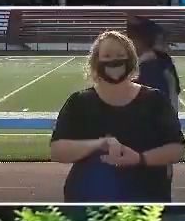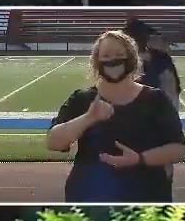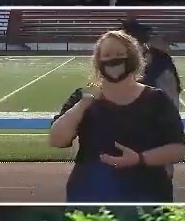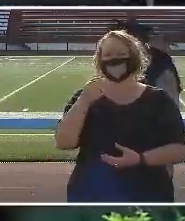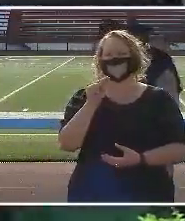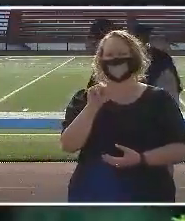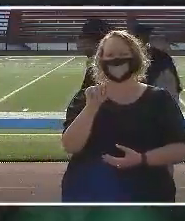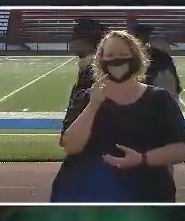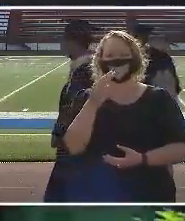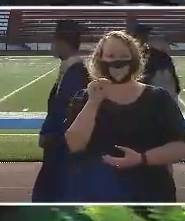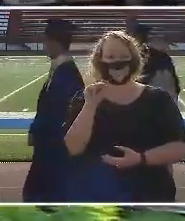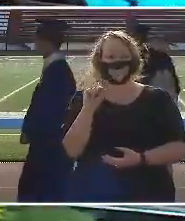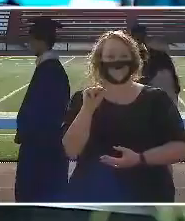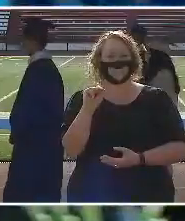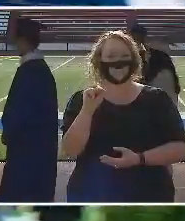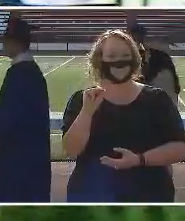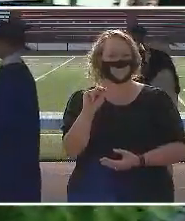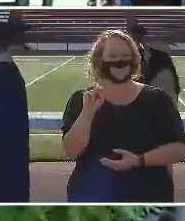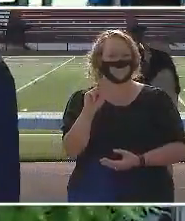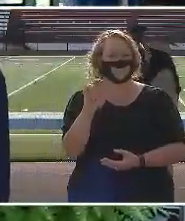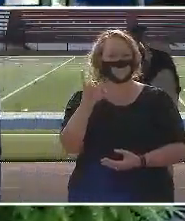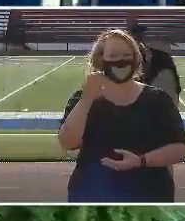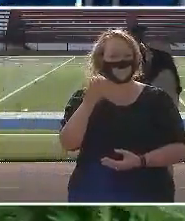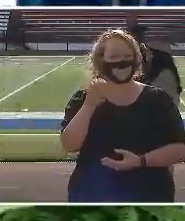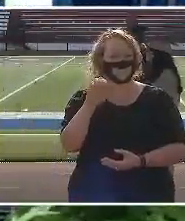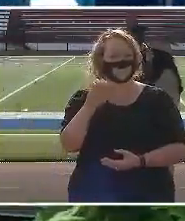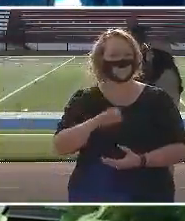Jonathan Tula Morales.